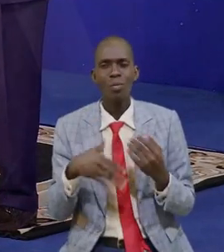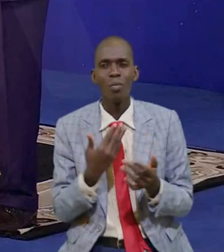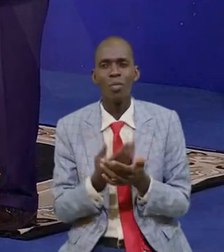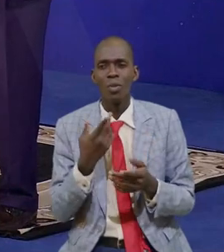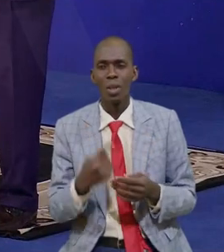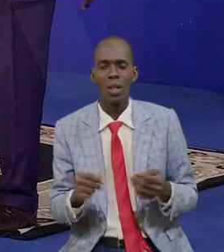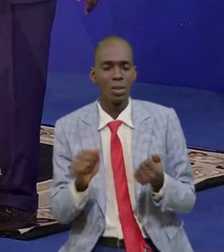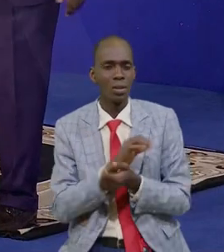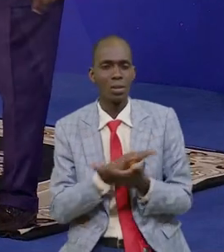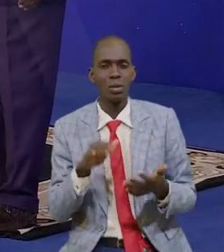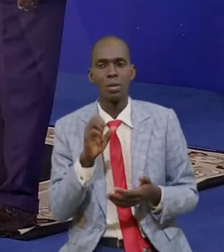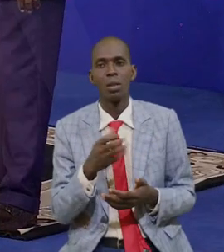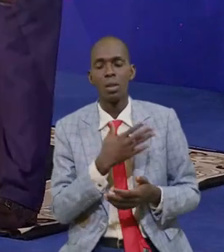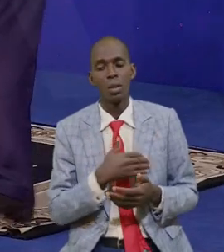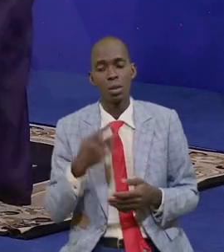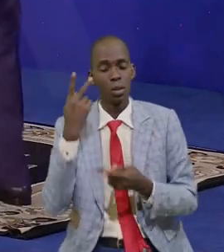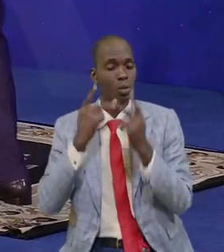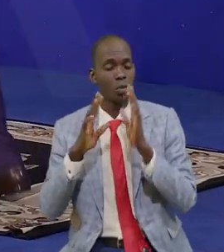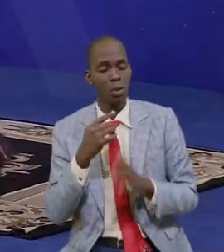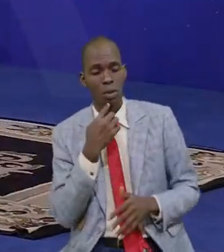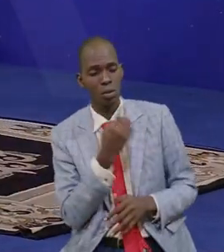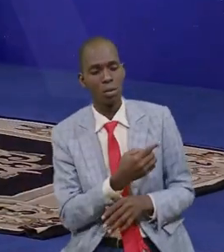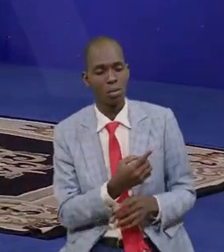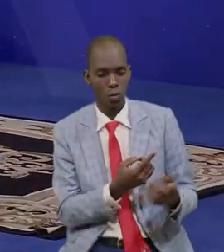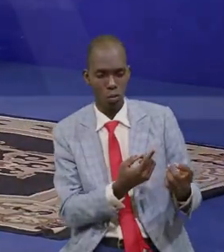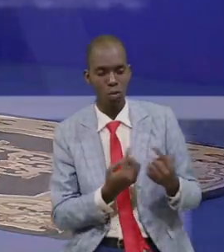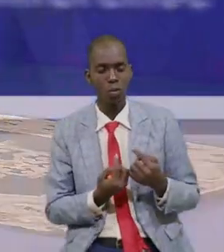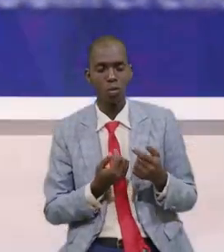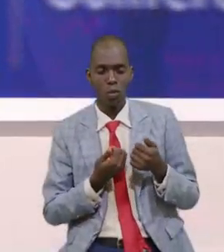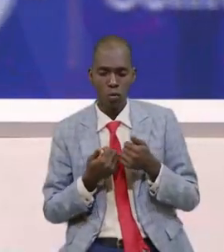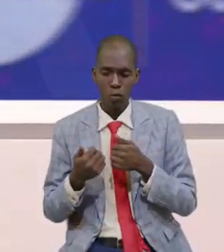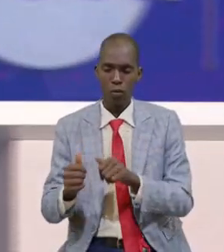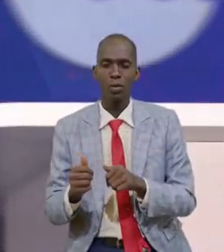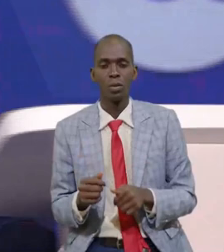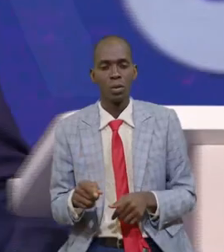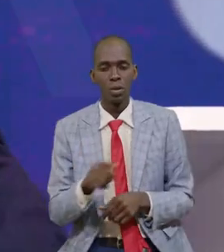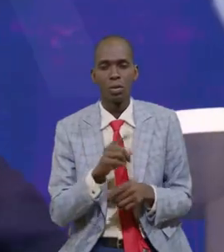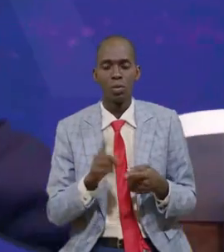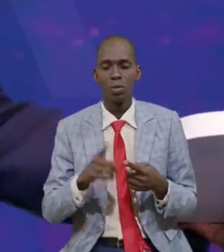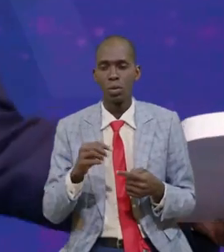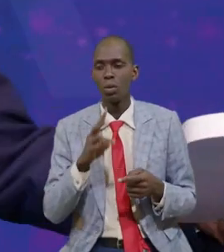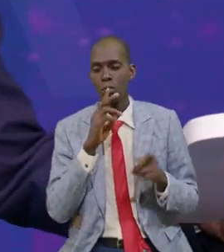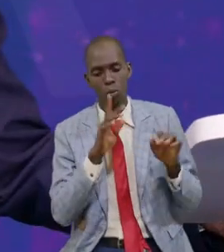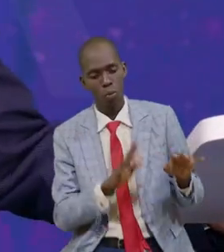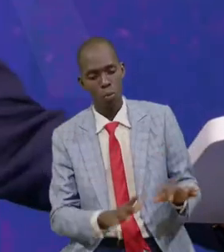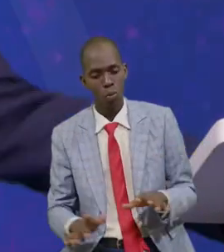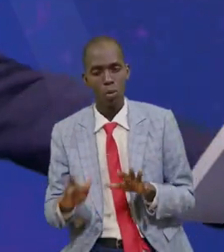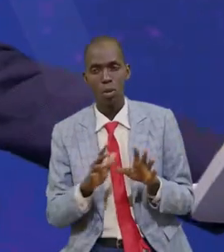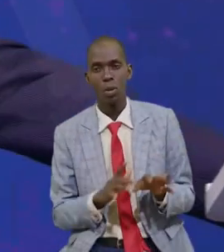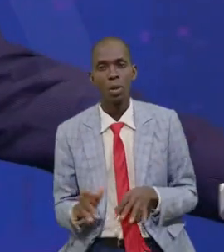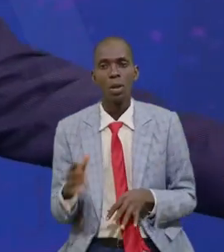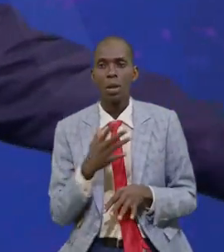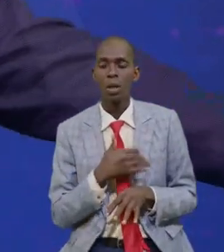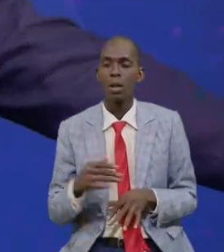destruction. And they say, come. And they say, they follow them to the riverside, and Mr. Prophet,